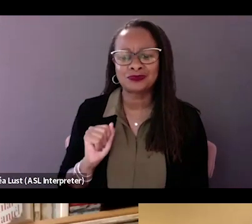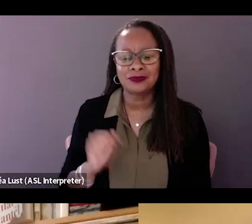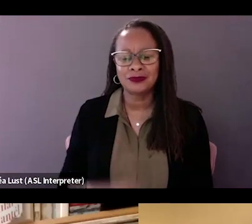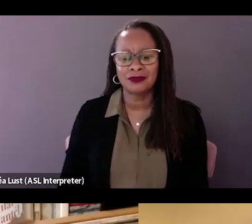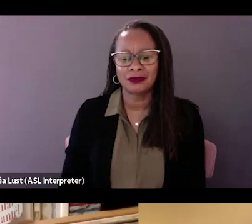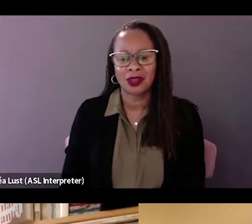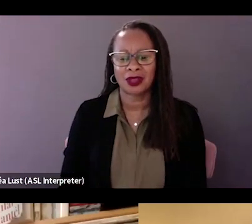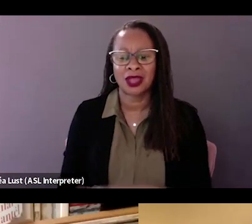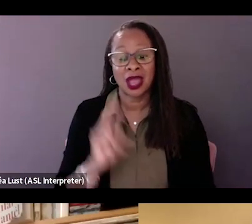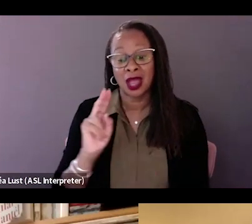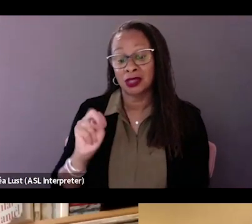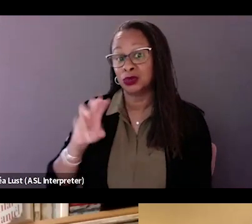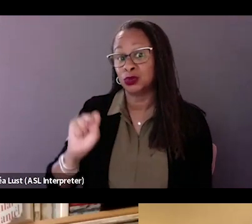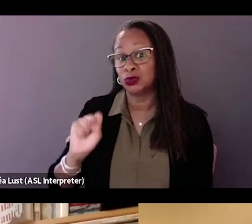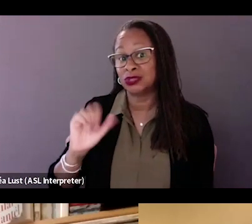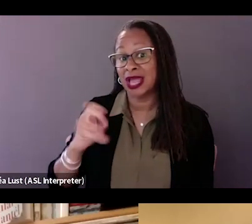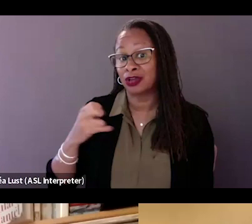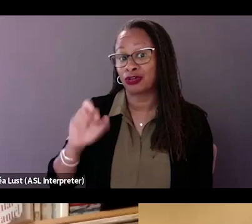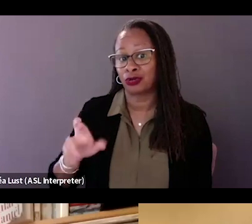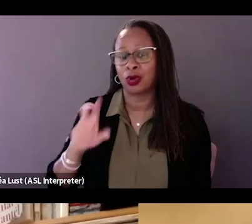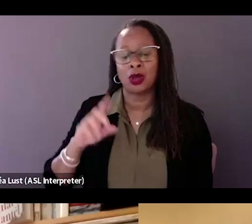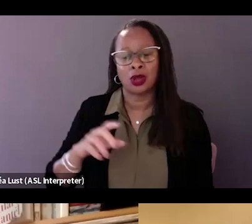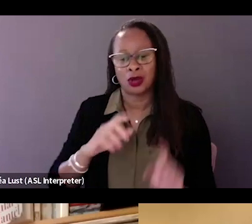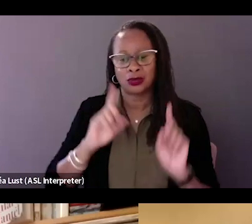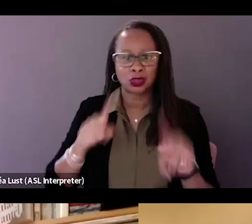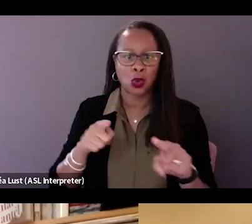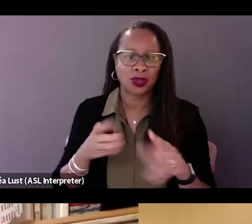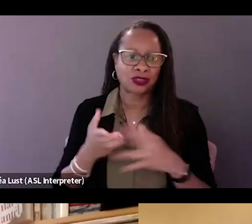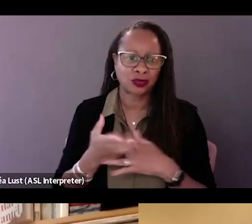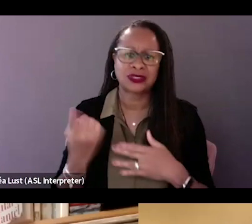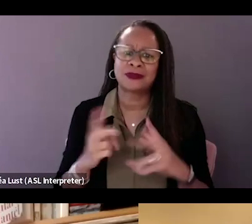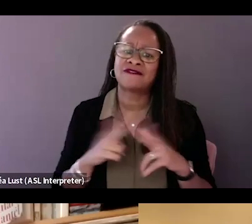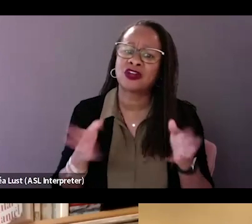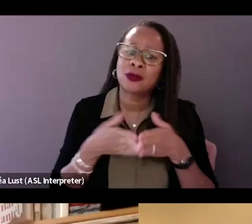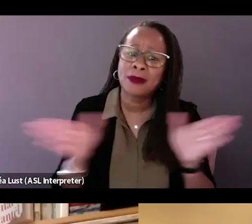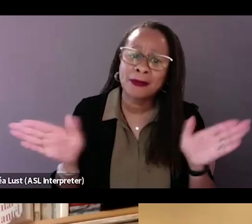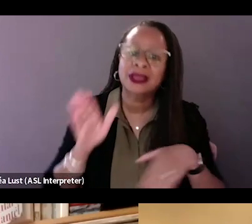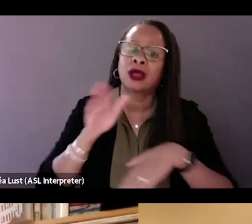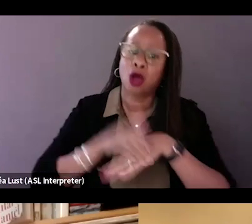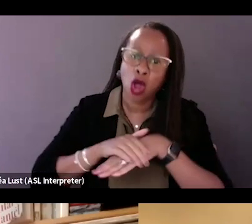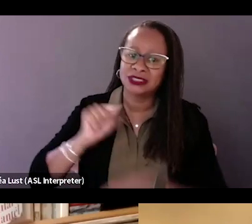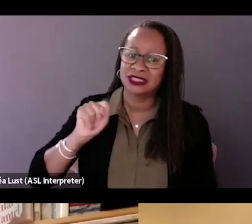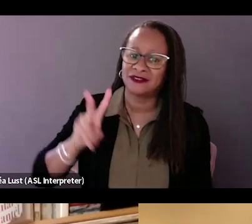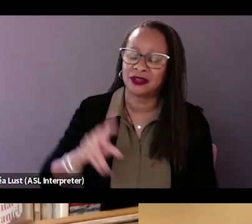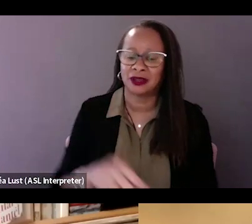here was a news anchor who was going through something very publicly on TV. He was